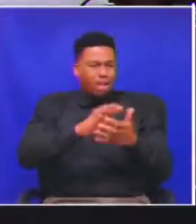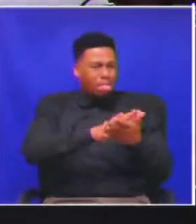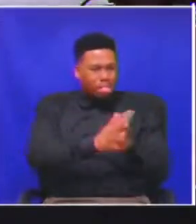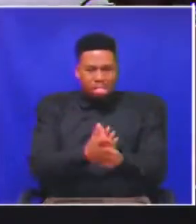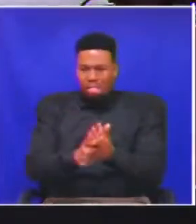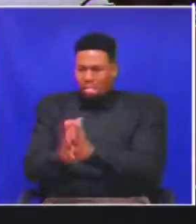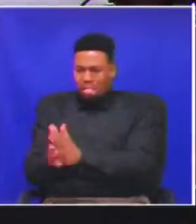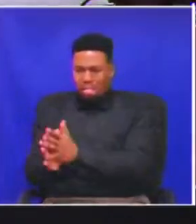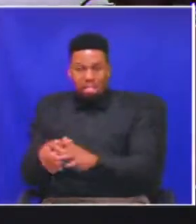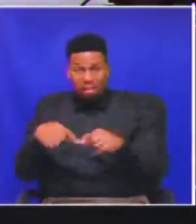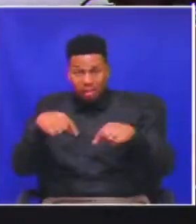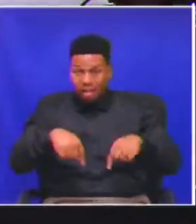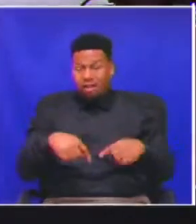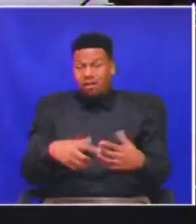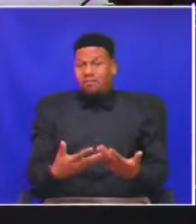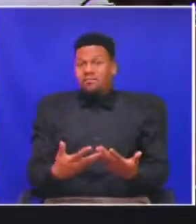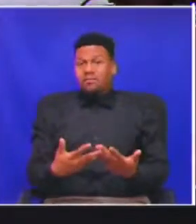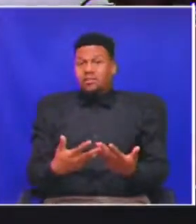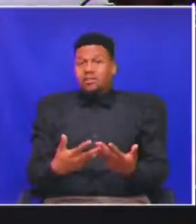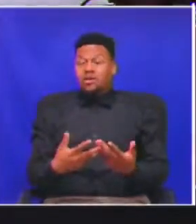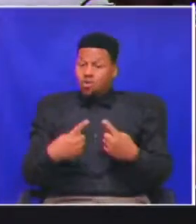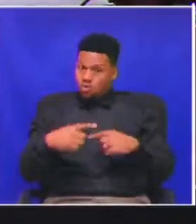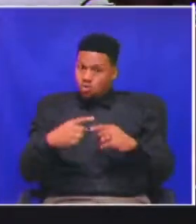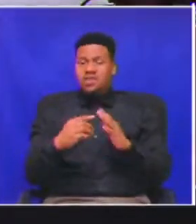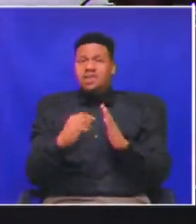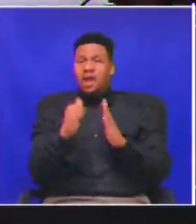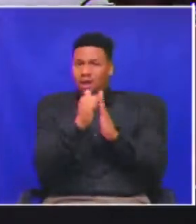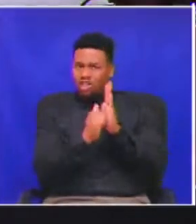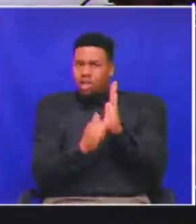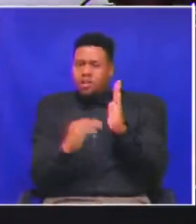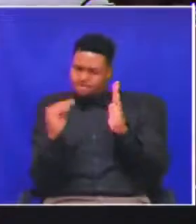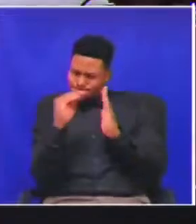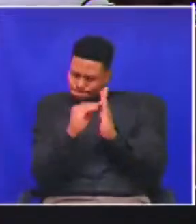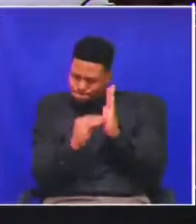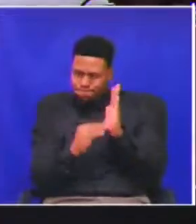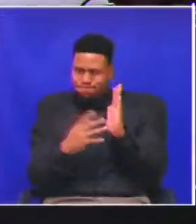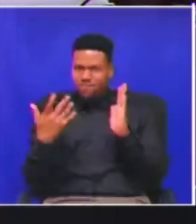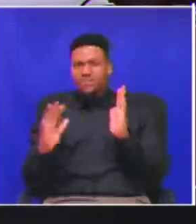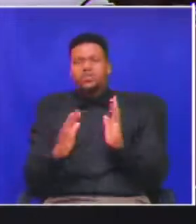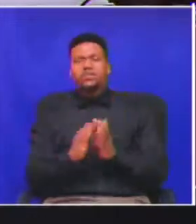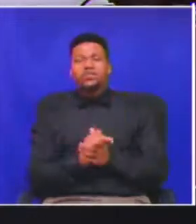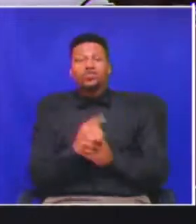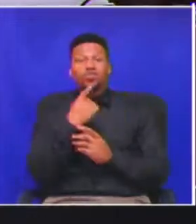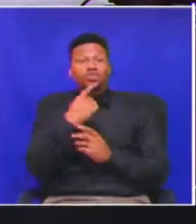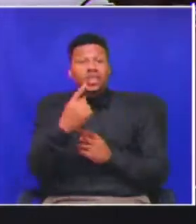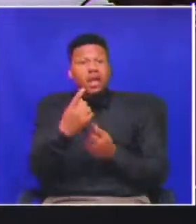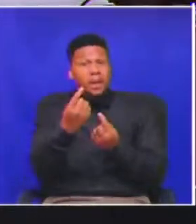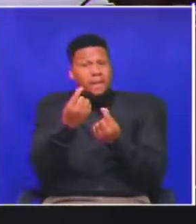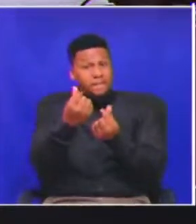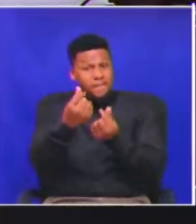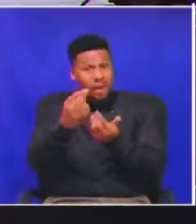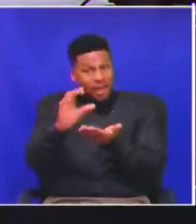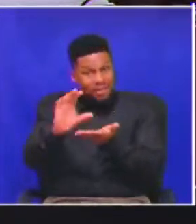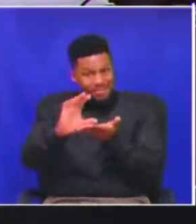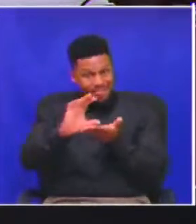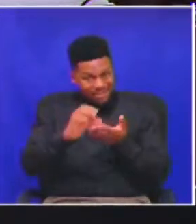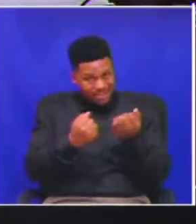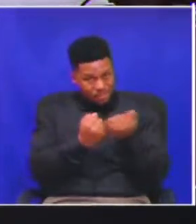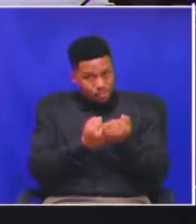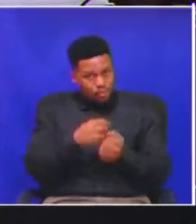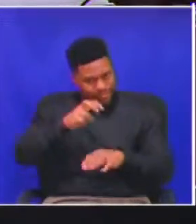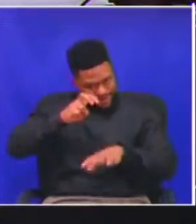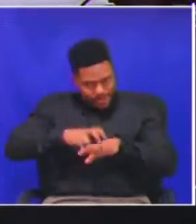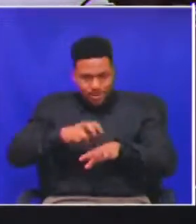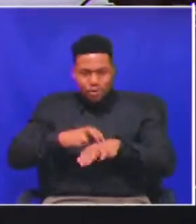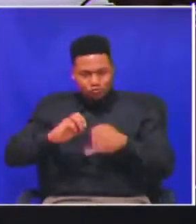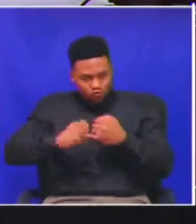on the agenda and said that there must be good finance for recovery. There must also be good finance